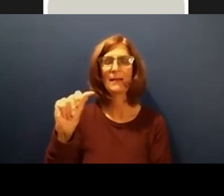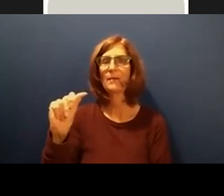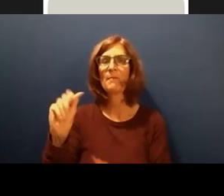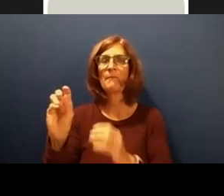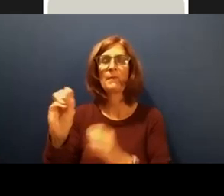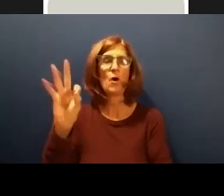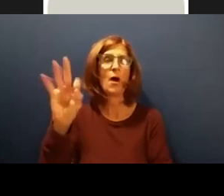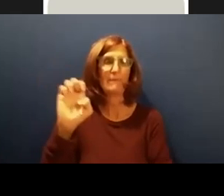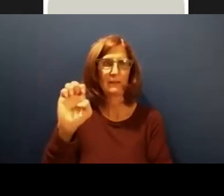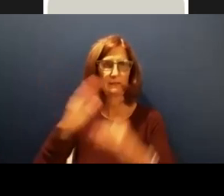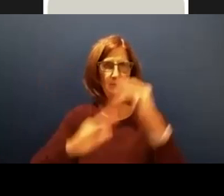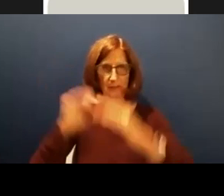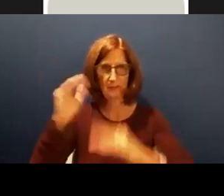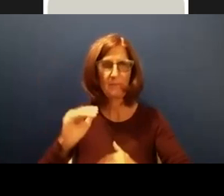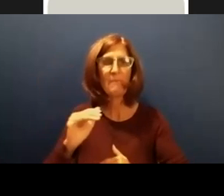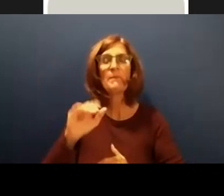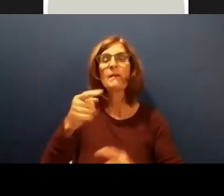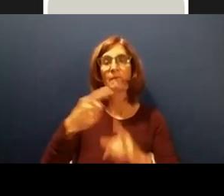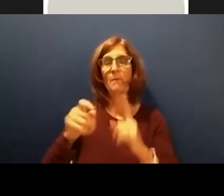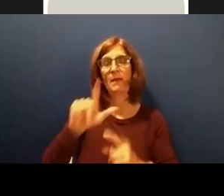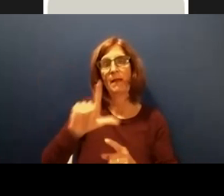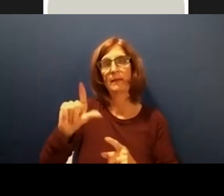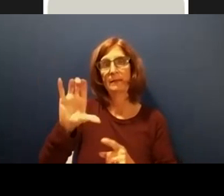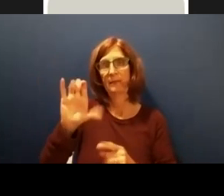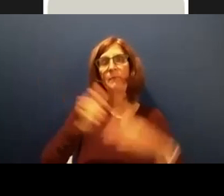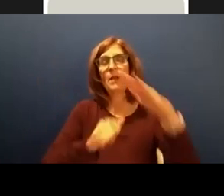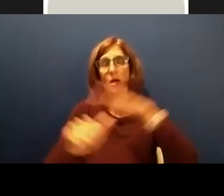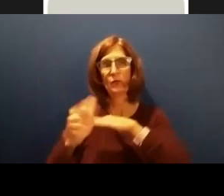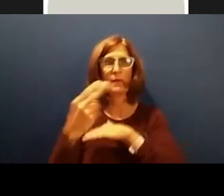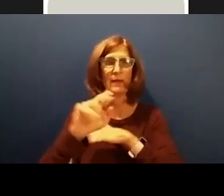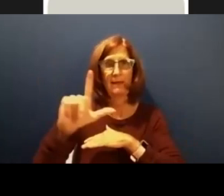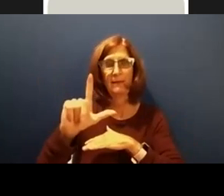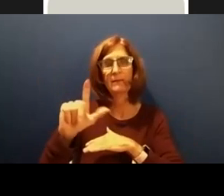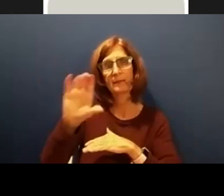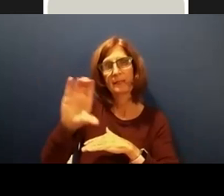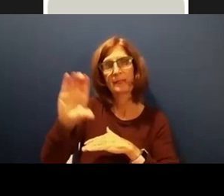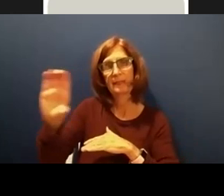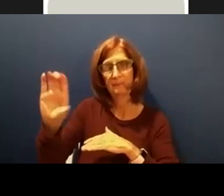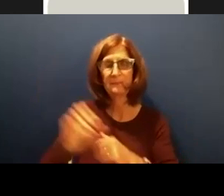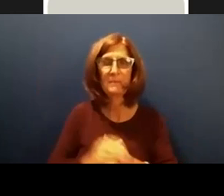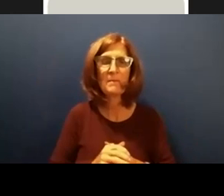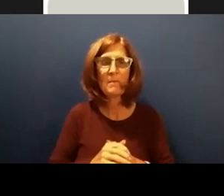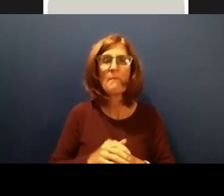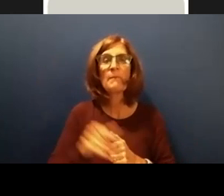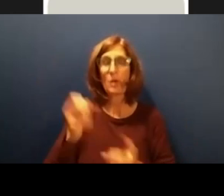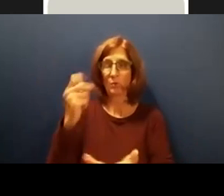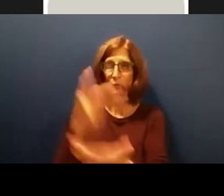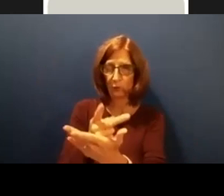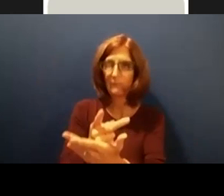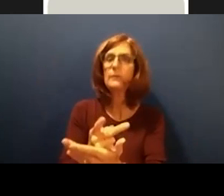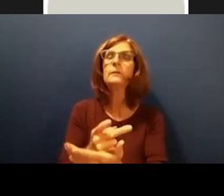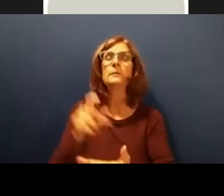Granada Development, LLC, an affiliate of the Hill CDC. Authorization is required to enter